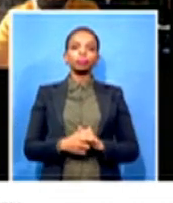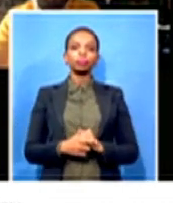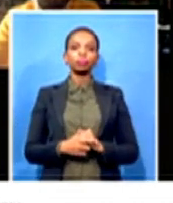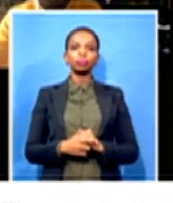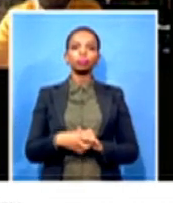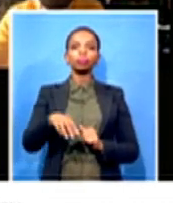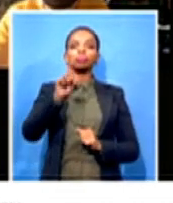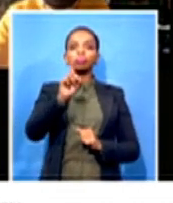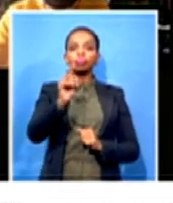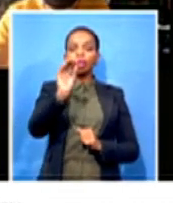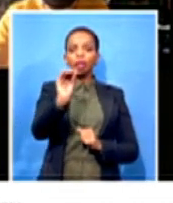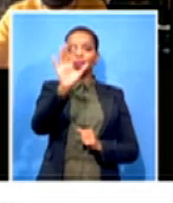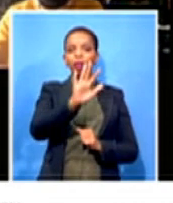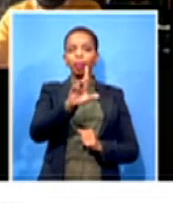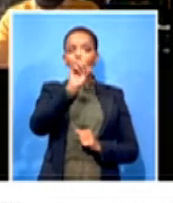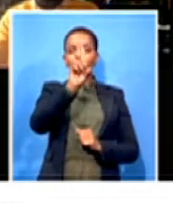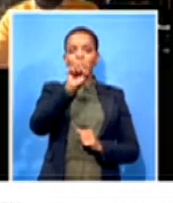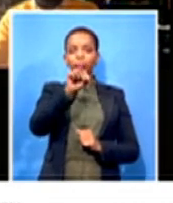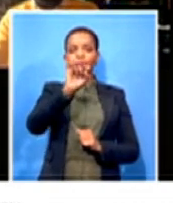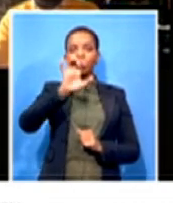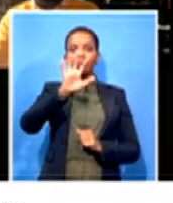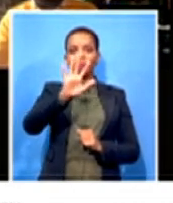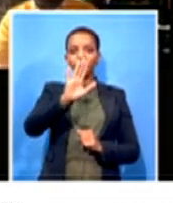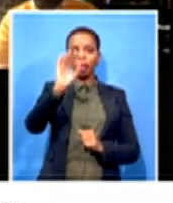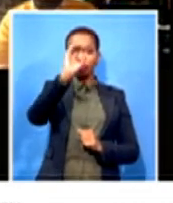of the overall infection burden of the